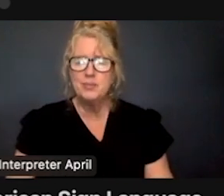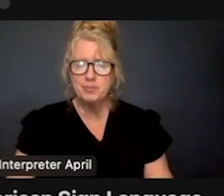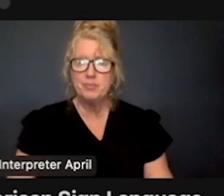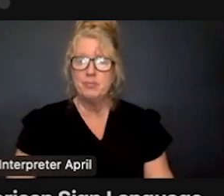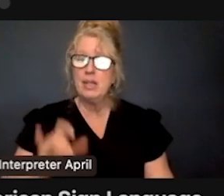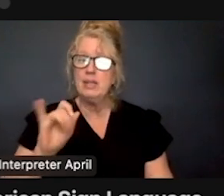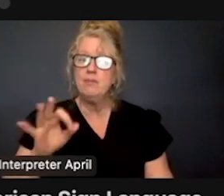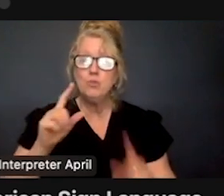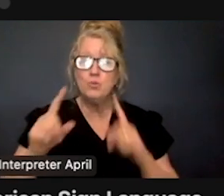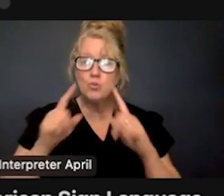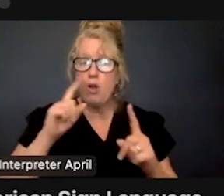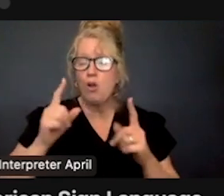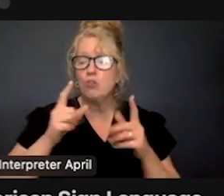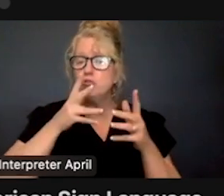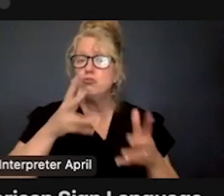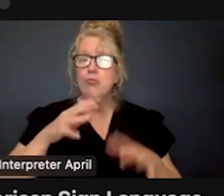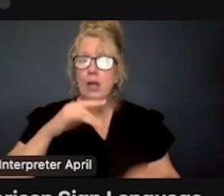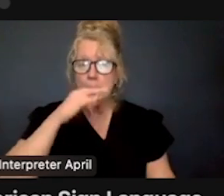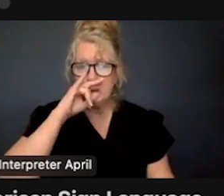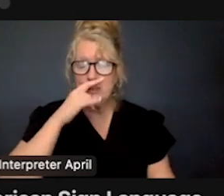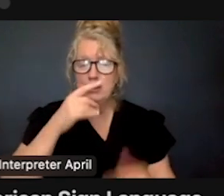to the grandkids today that